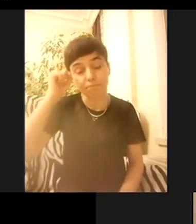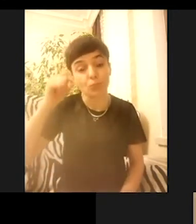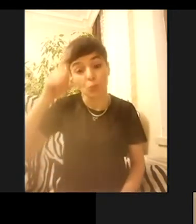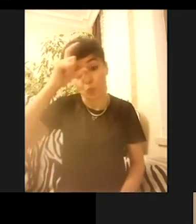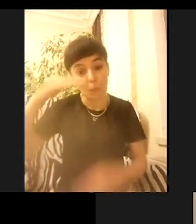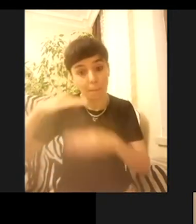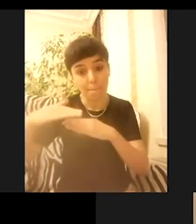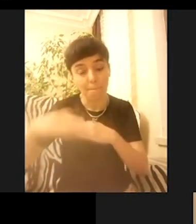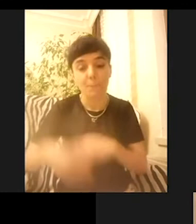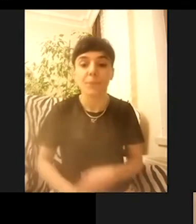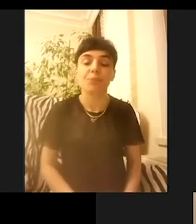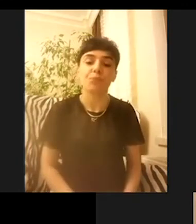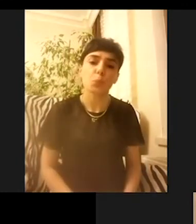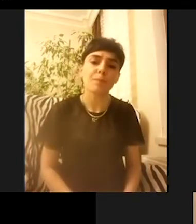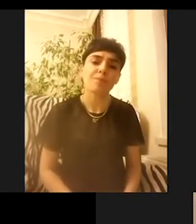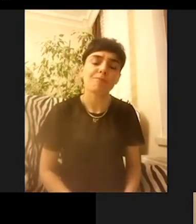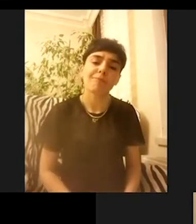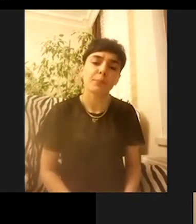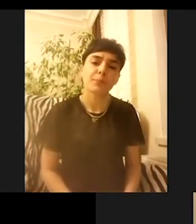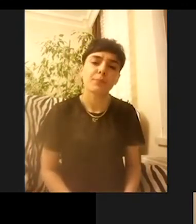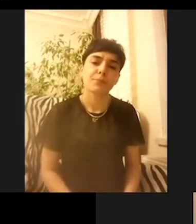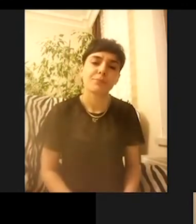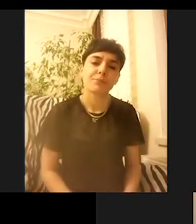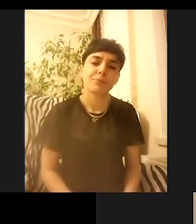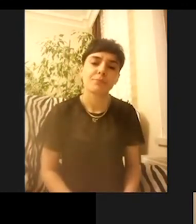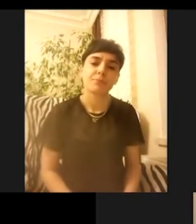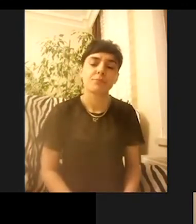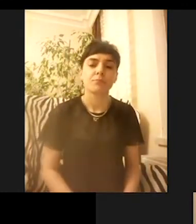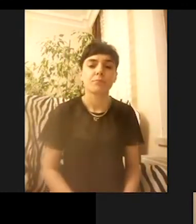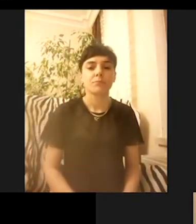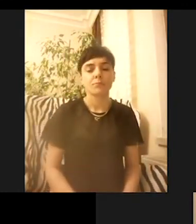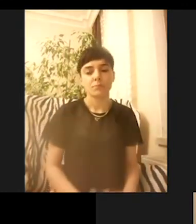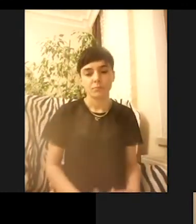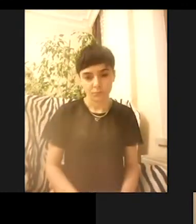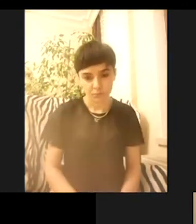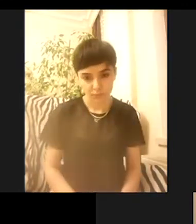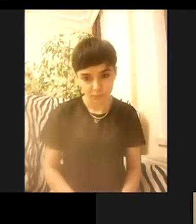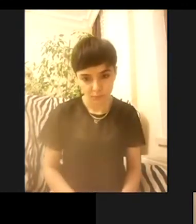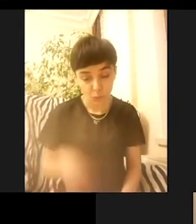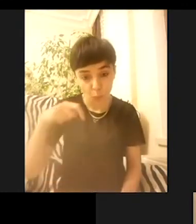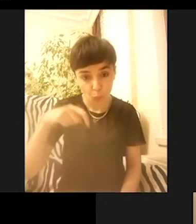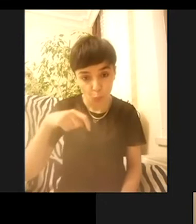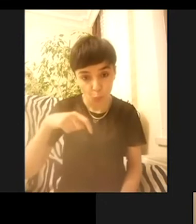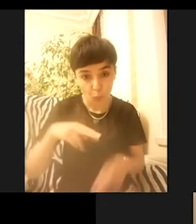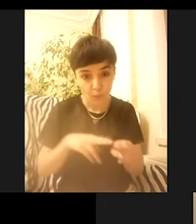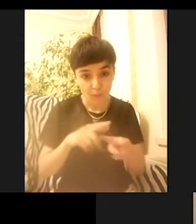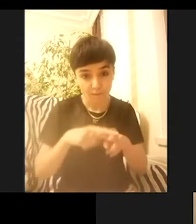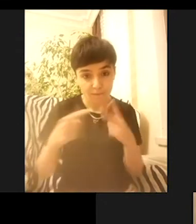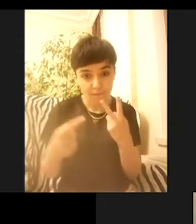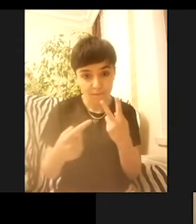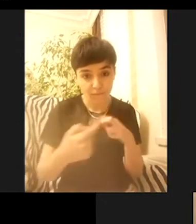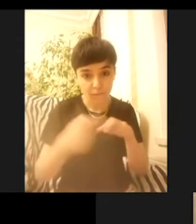the understanding of violence is standardized. Yeah, which also then makes me